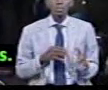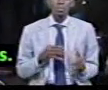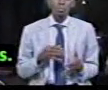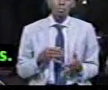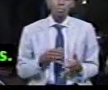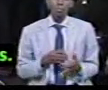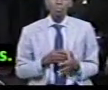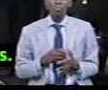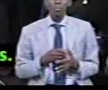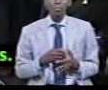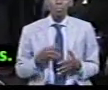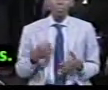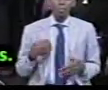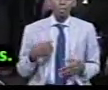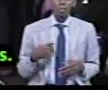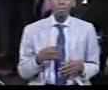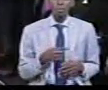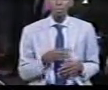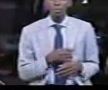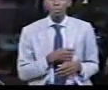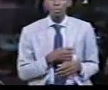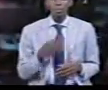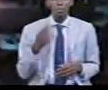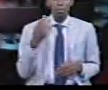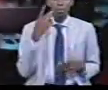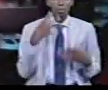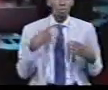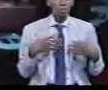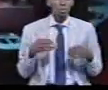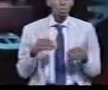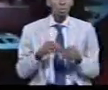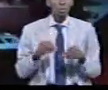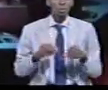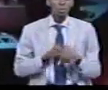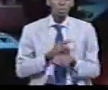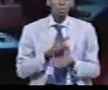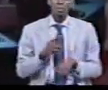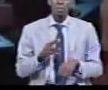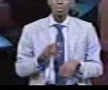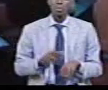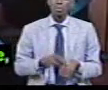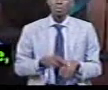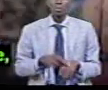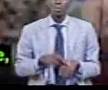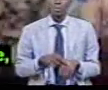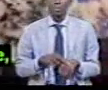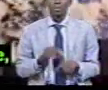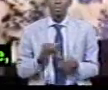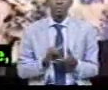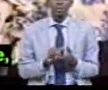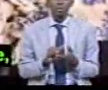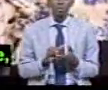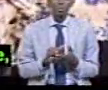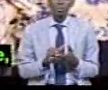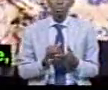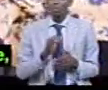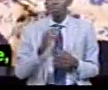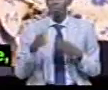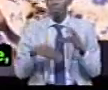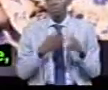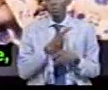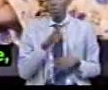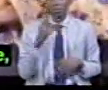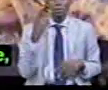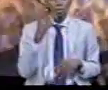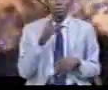see glory fill the nations like the world has never seen. Don't you tell me he can't